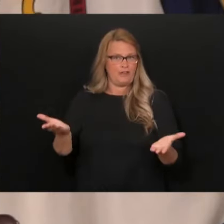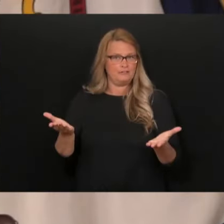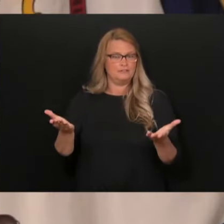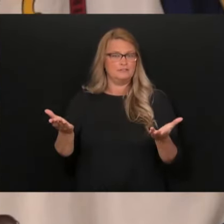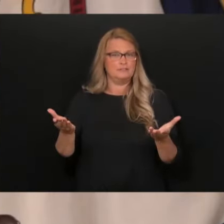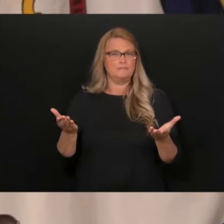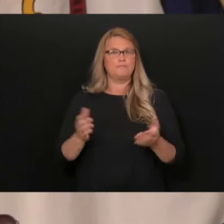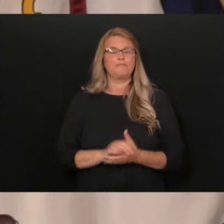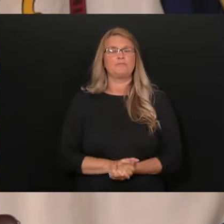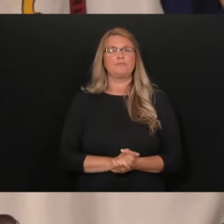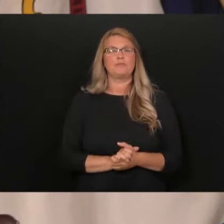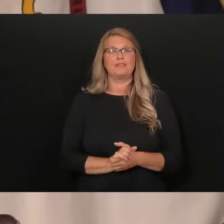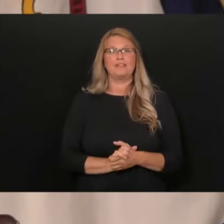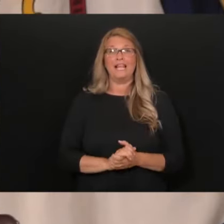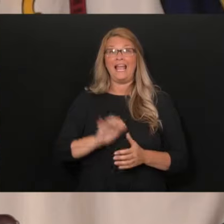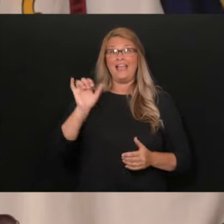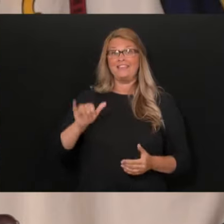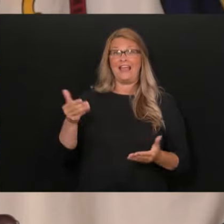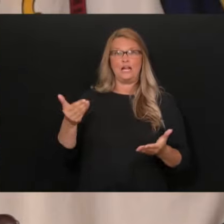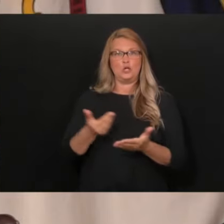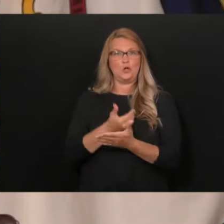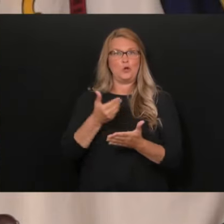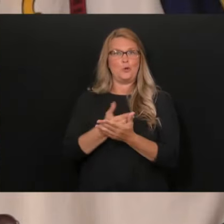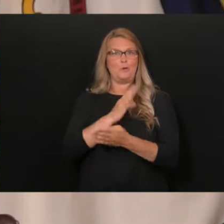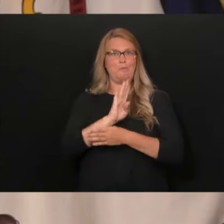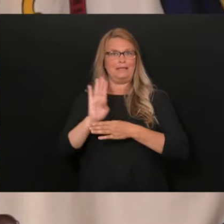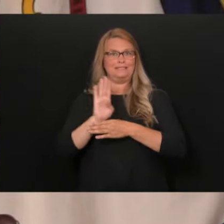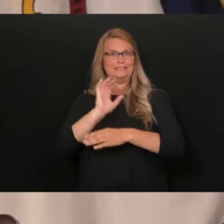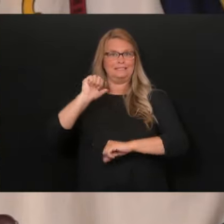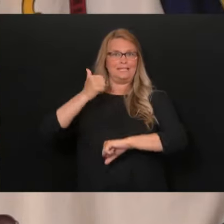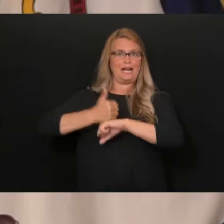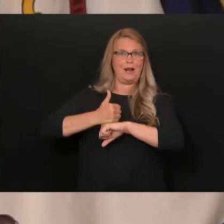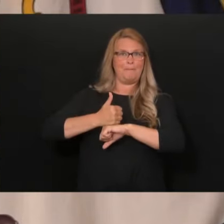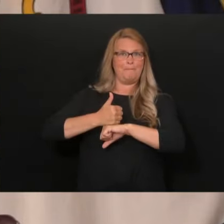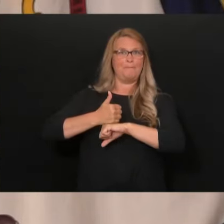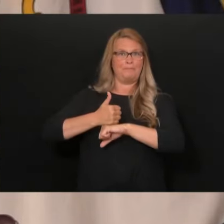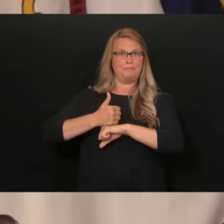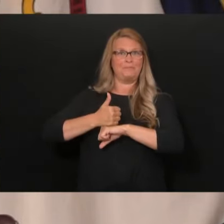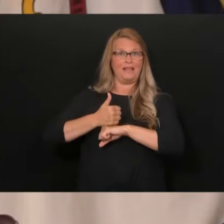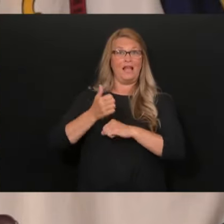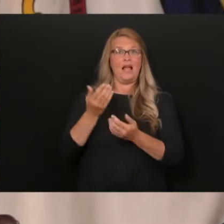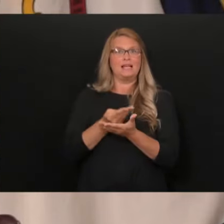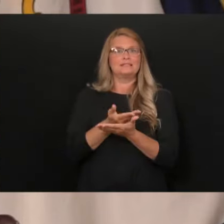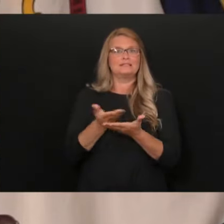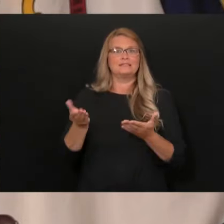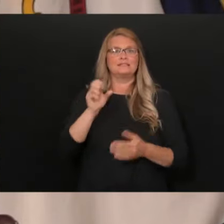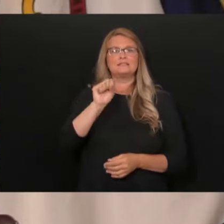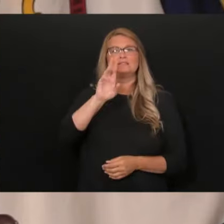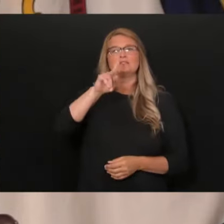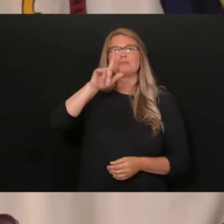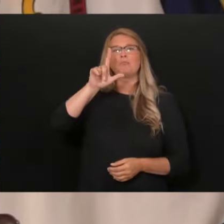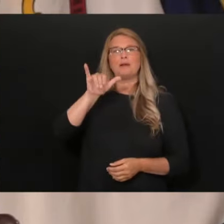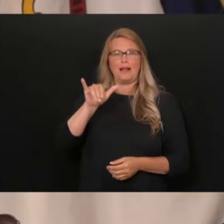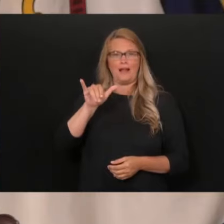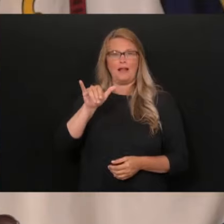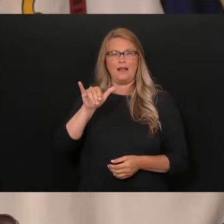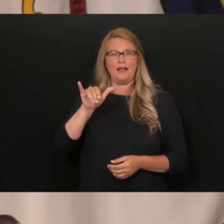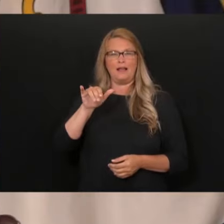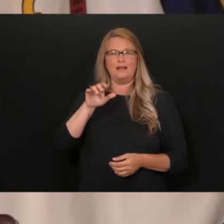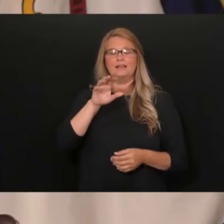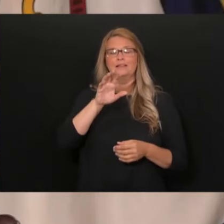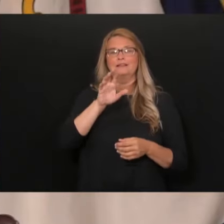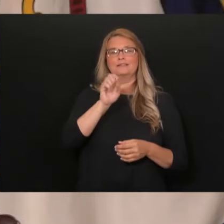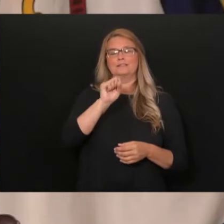new venture ensures a domestic supply chain, and that's so important, a domestic